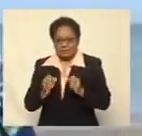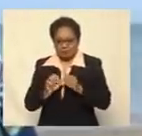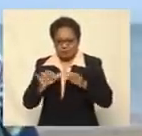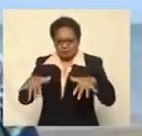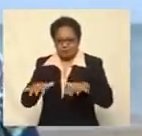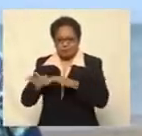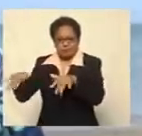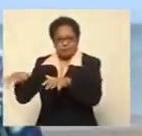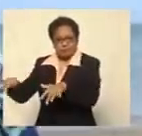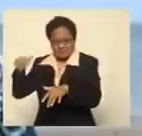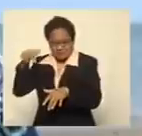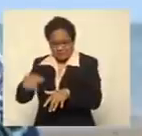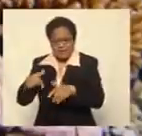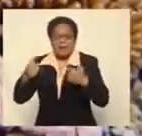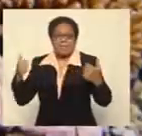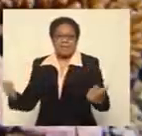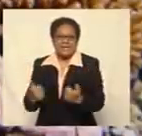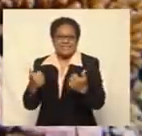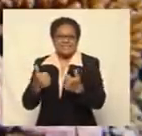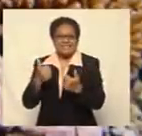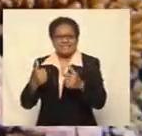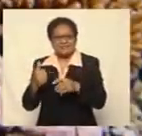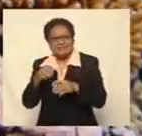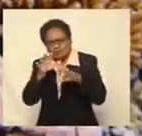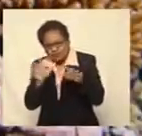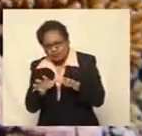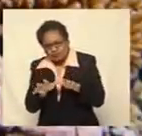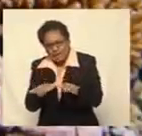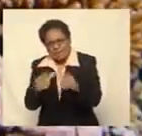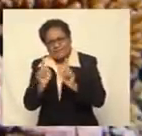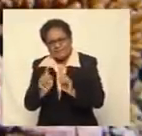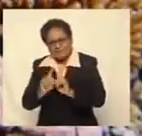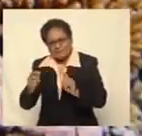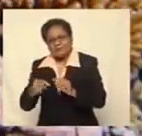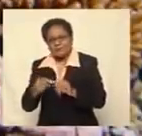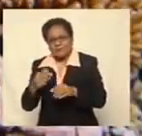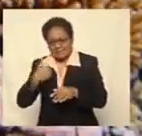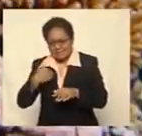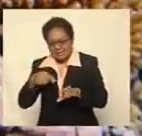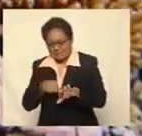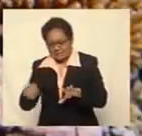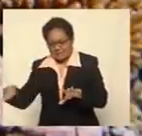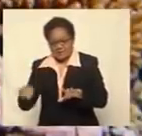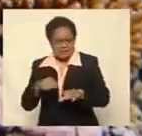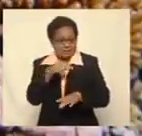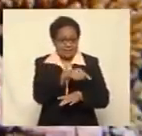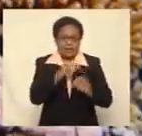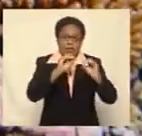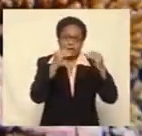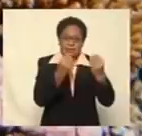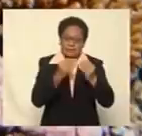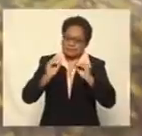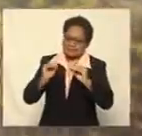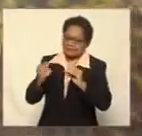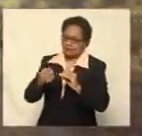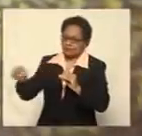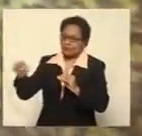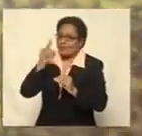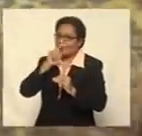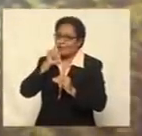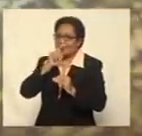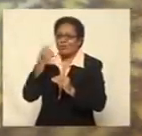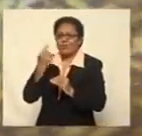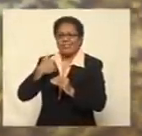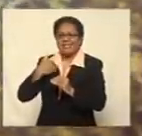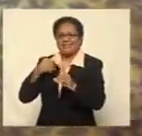diversity of different creatures. The Pacific Blue Foundation is also educating the coastal communities in Benga on how to